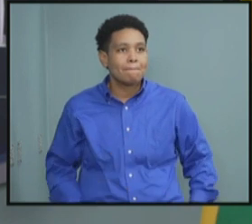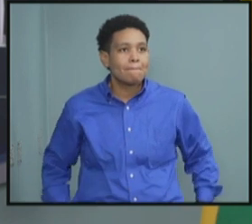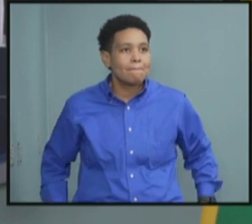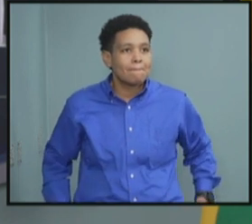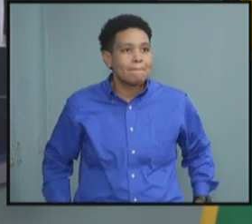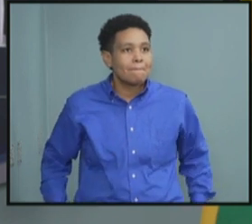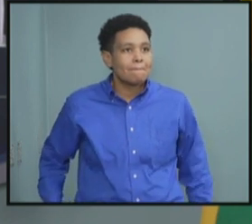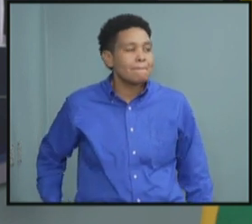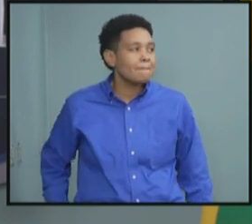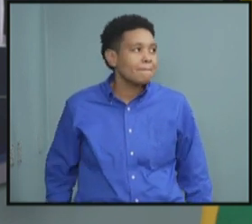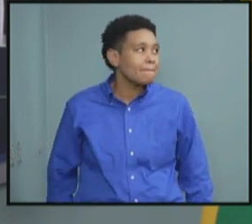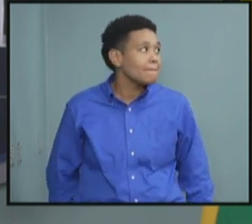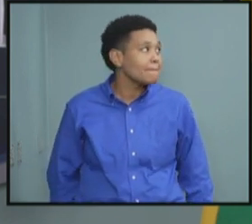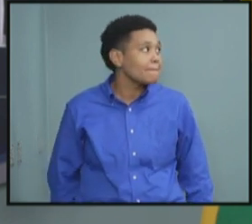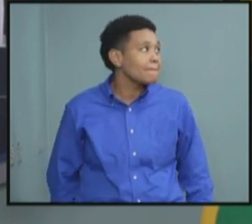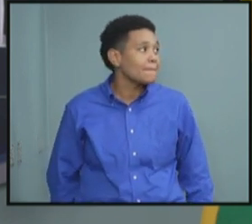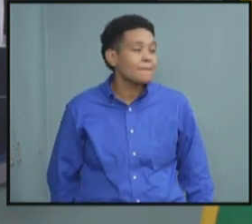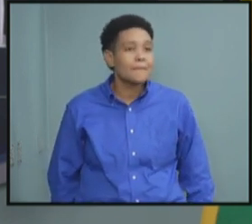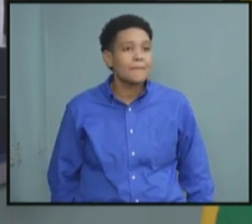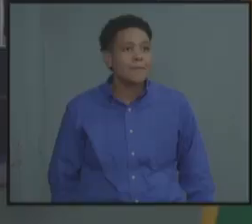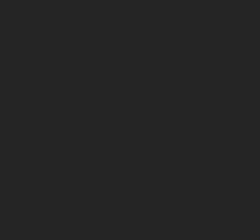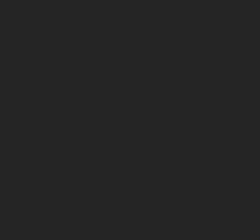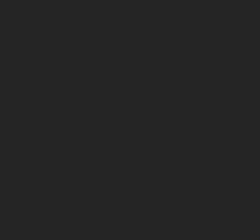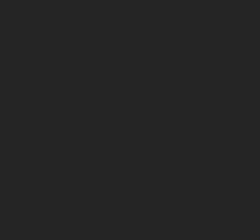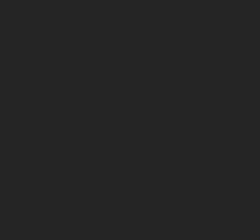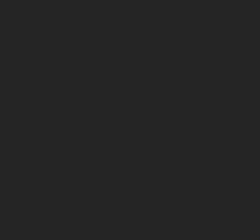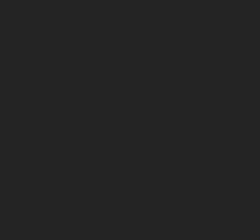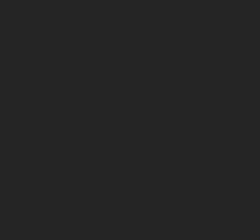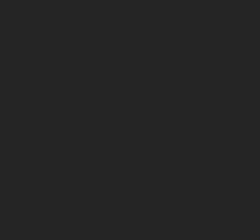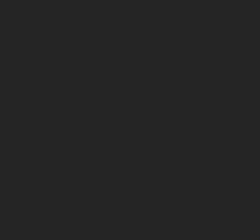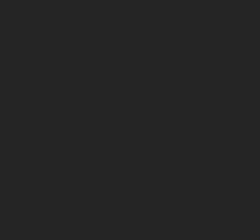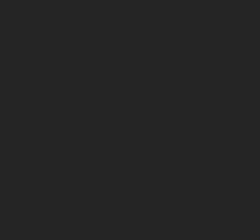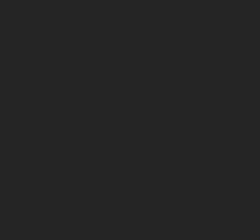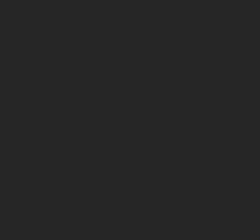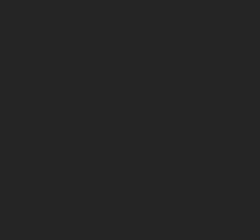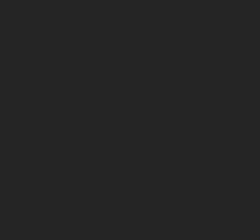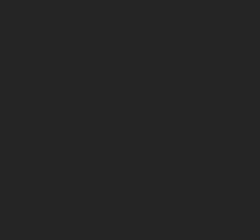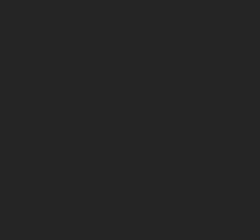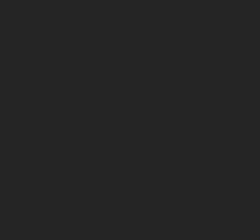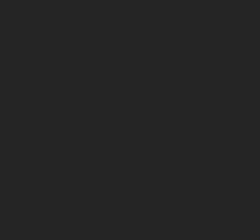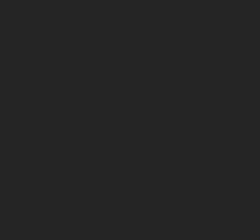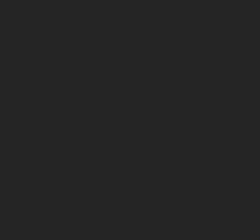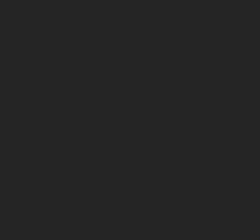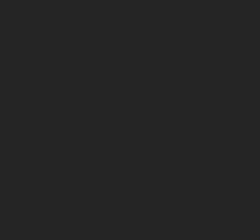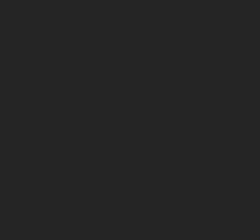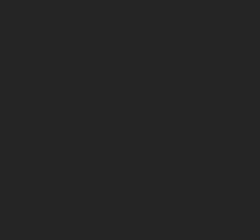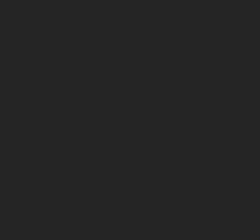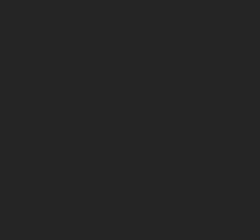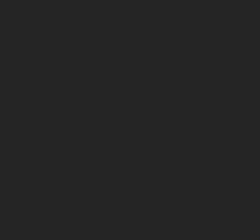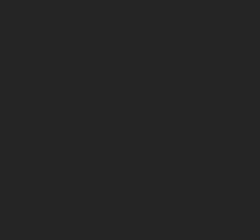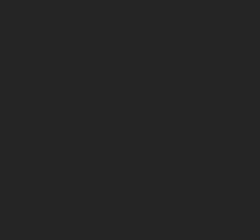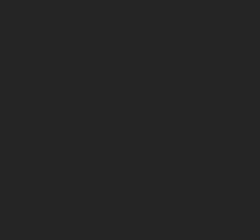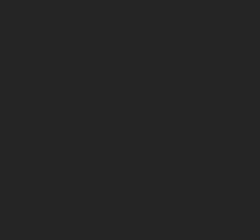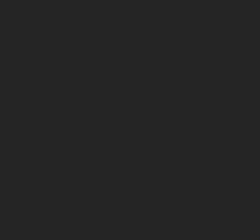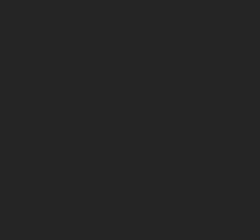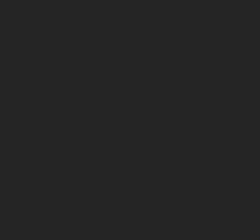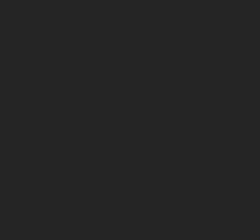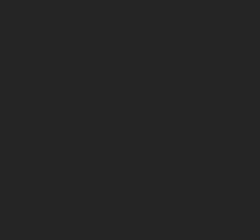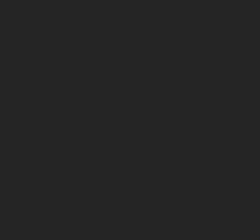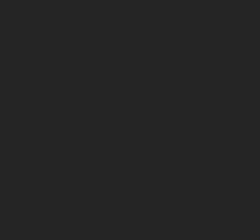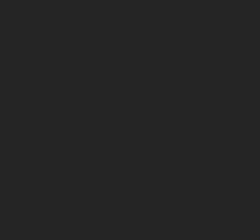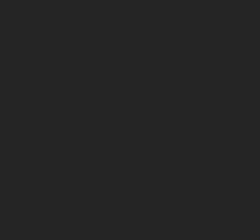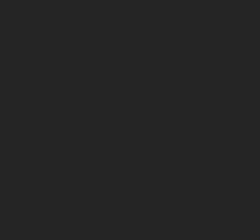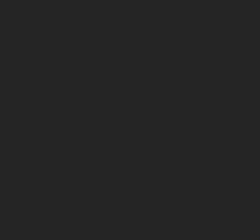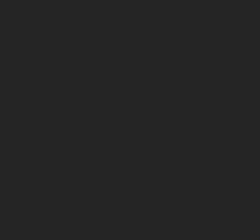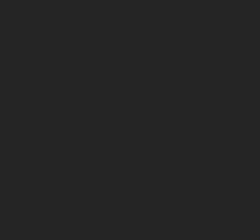Dion, go ahead, please. All right, thank you so much. Now, a medical doctor has